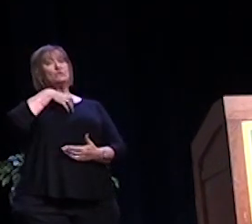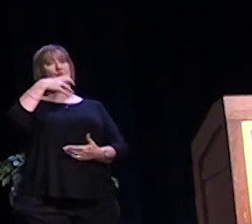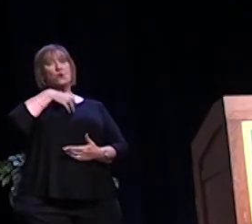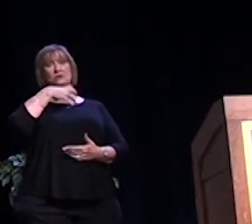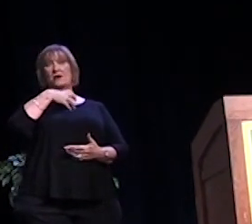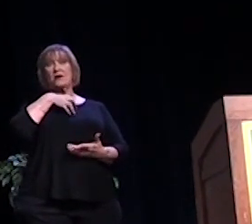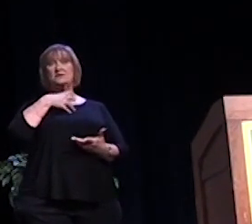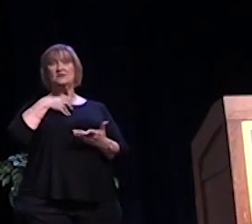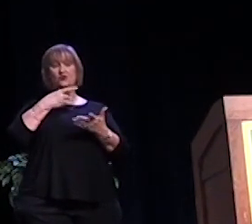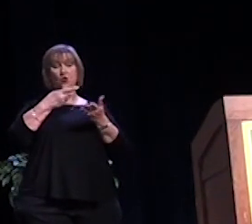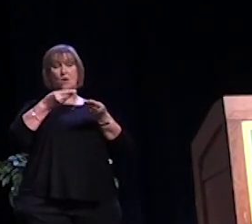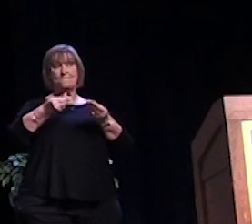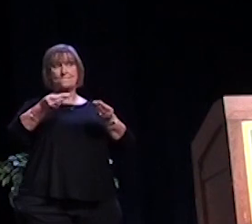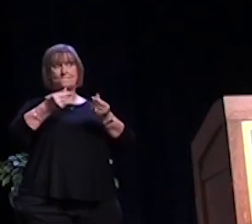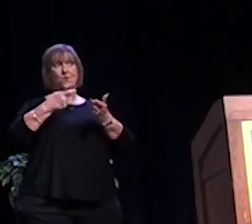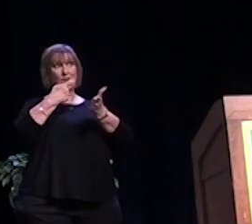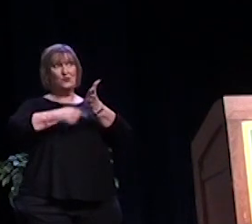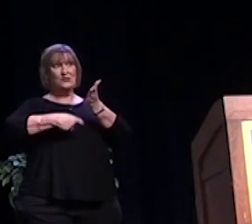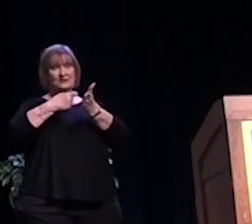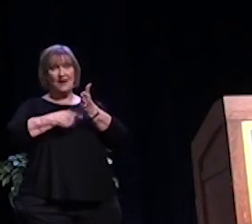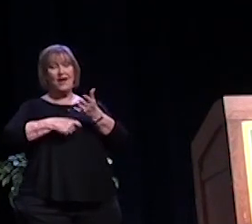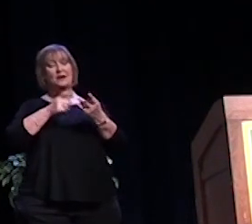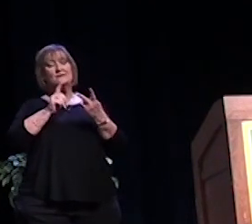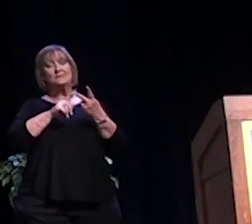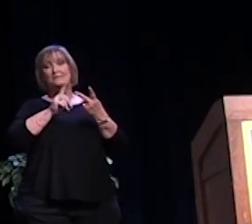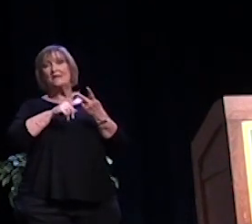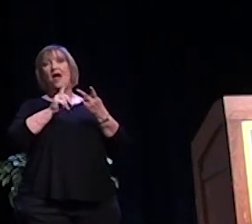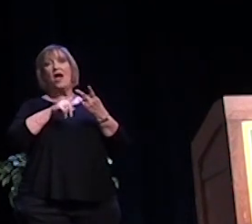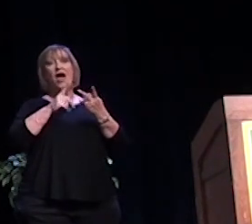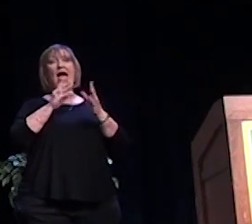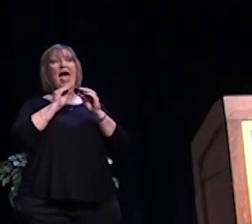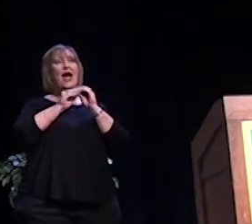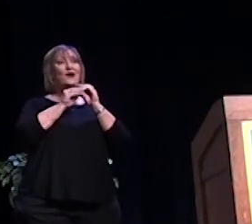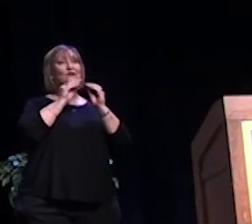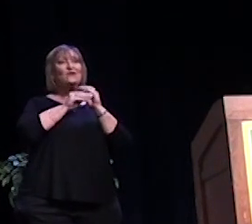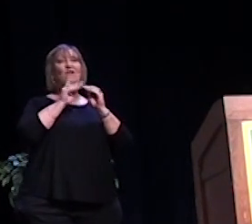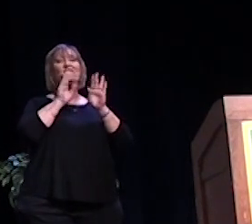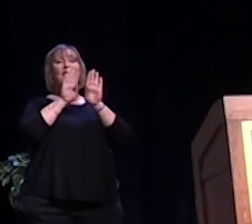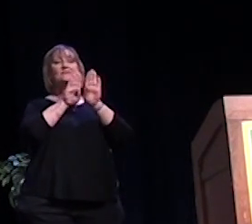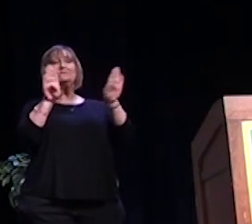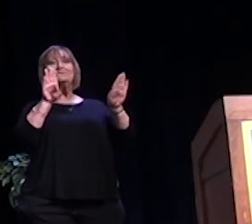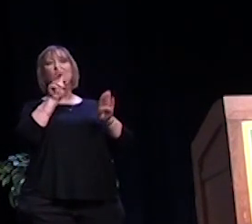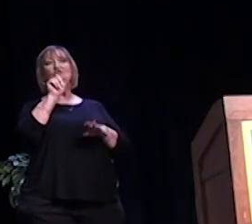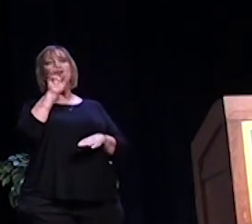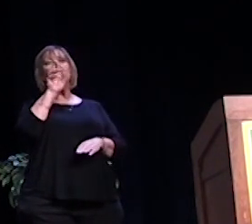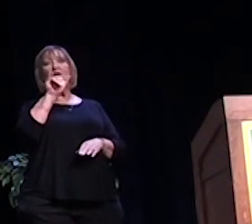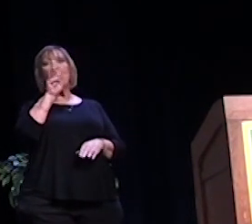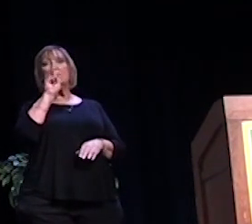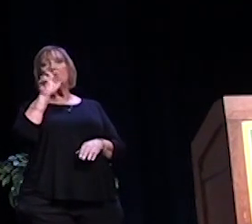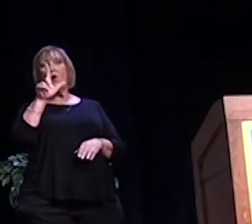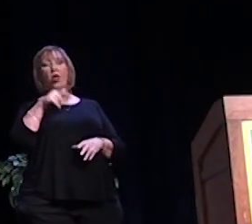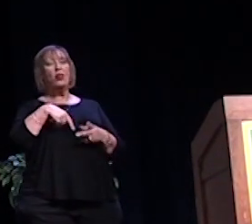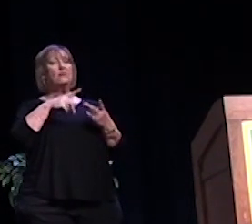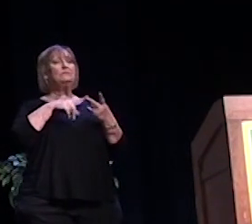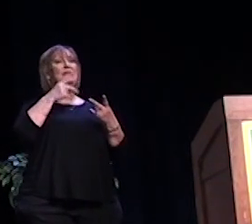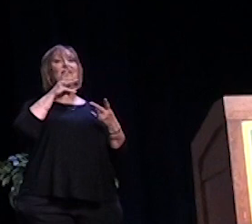kind of discounts are available to you. We show how to repair drywall, how to fix a leaking